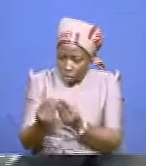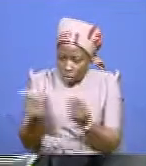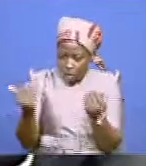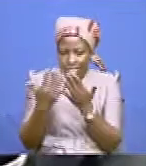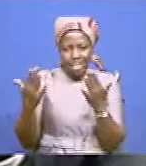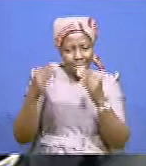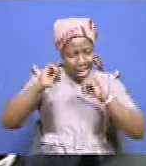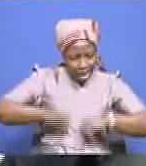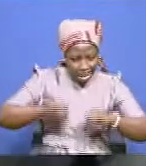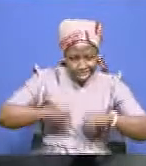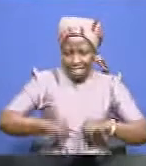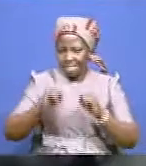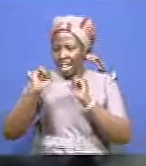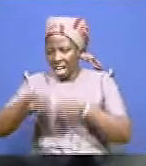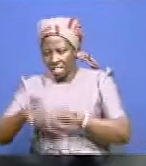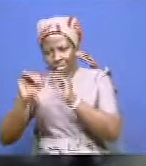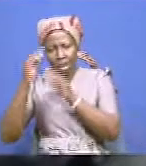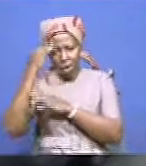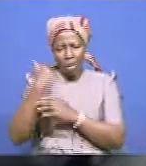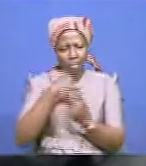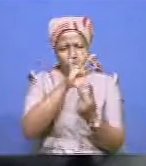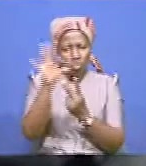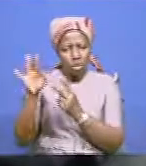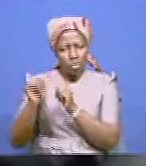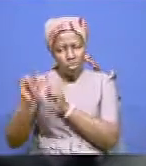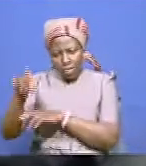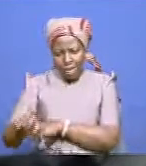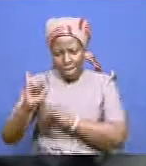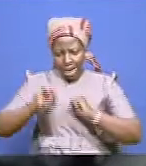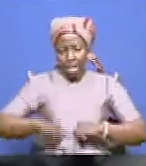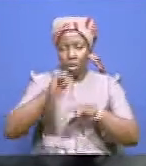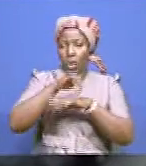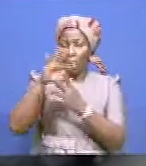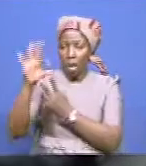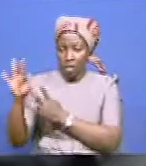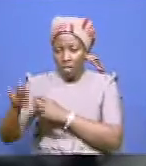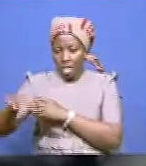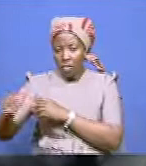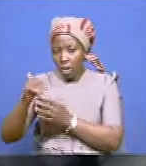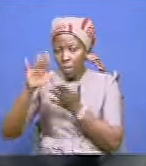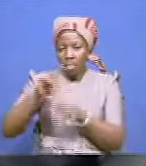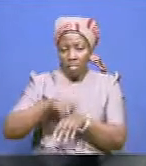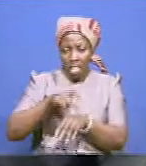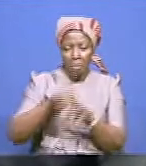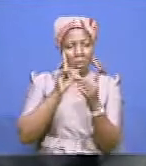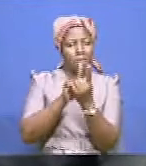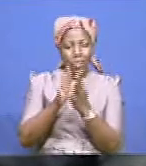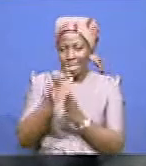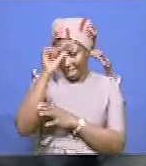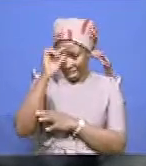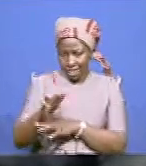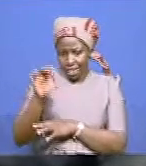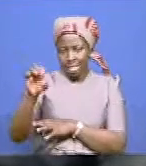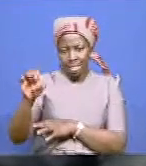to disagree, because there are priorities and we must agree on the priorities of the county. And many are the times that we meet with the governors and the CECs and we don't